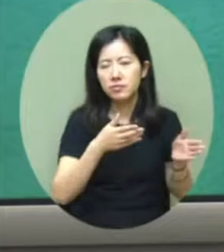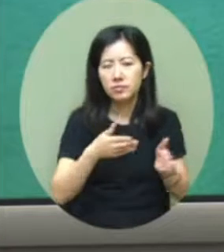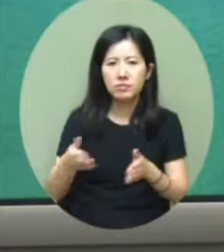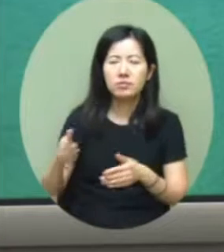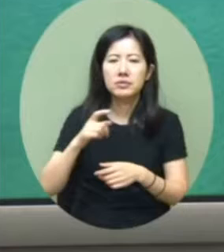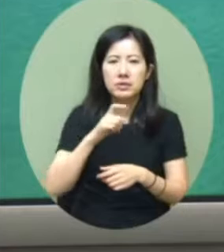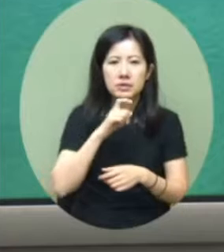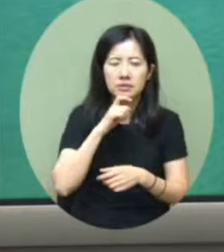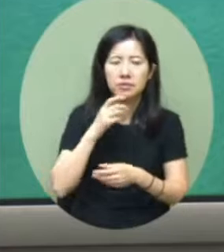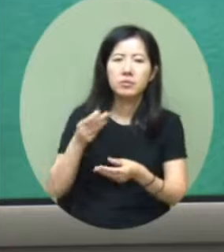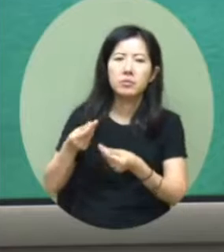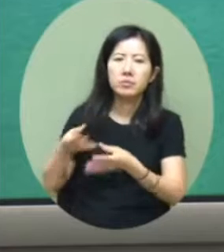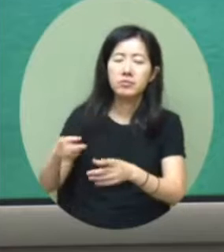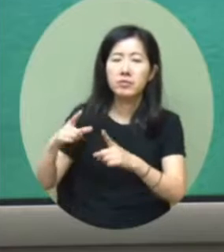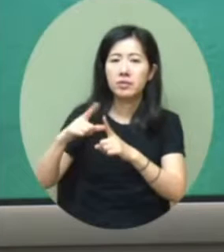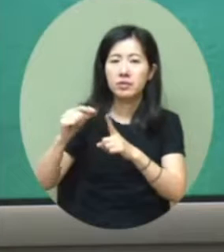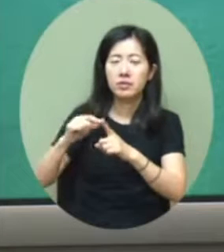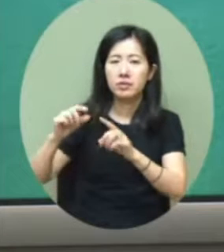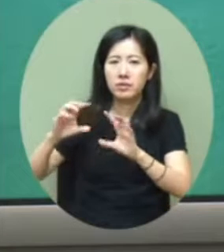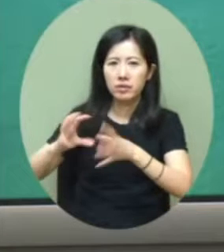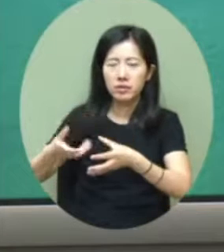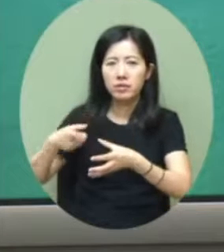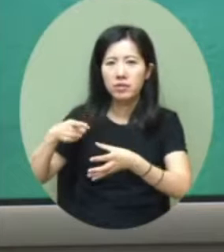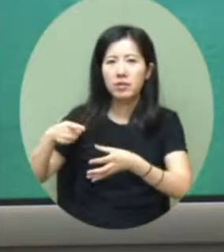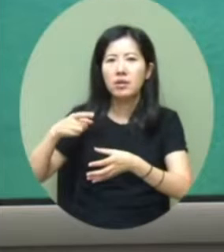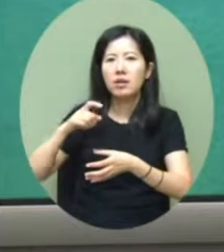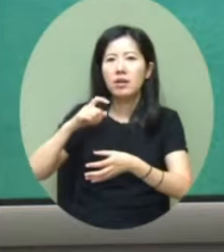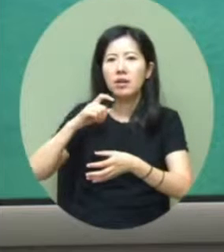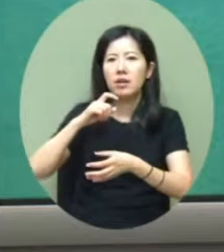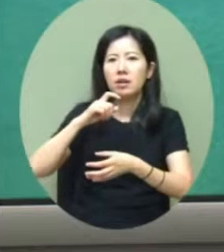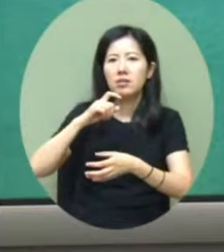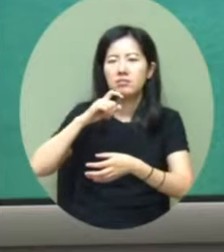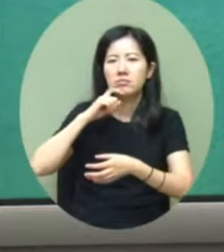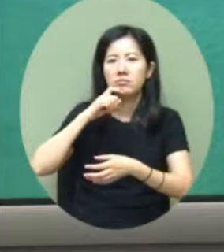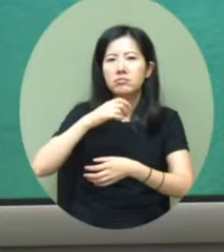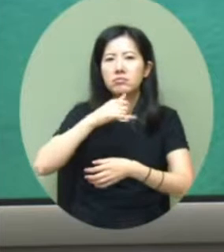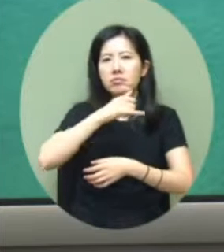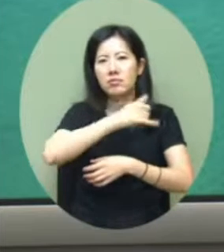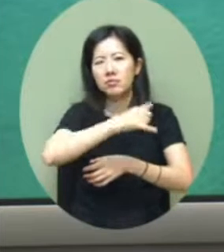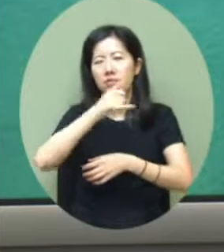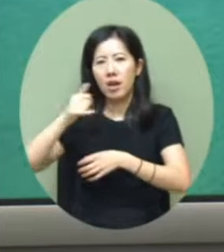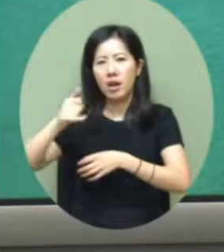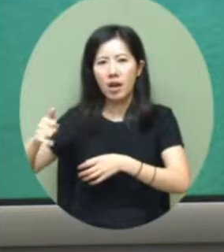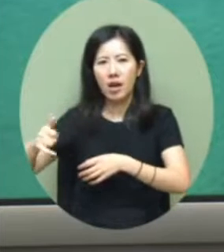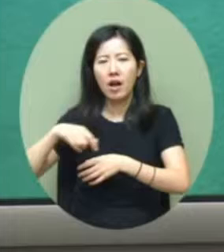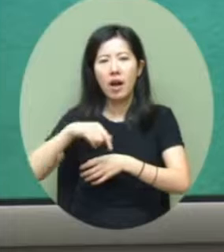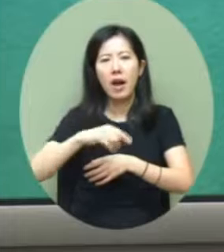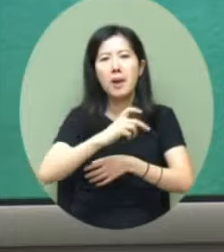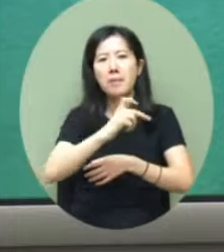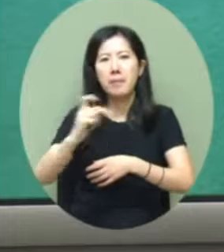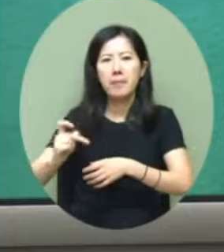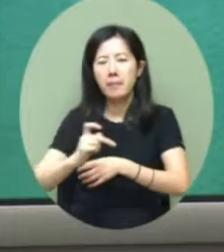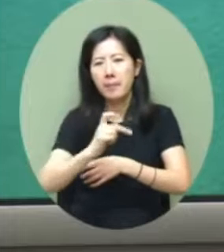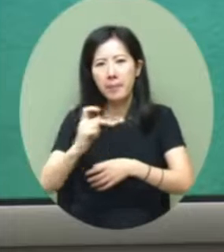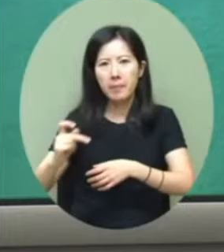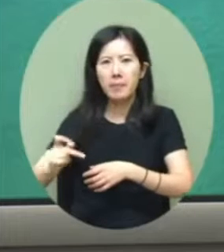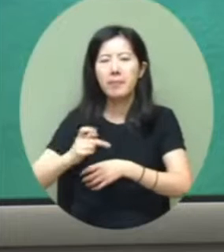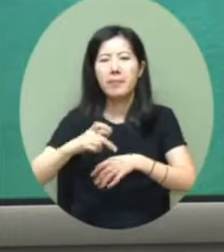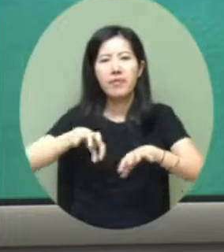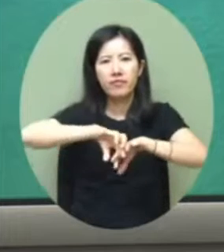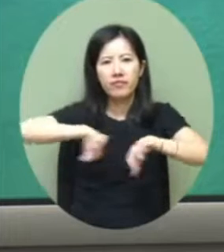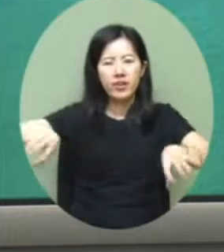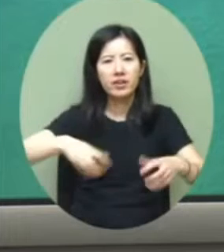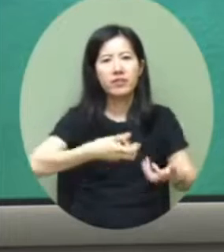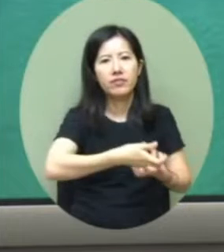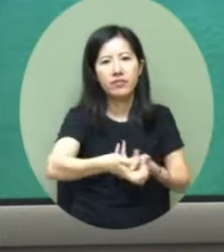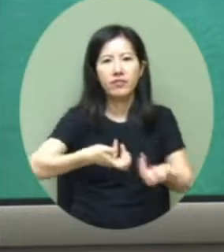districts. And of course, we want the experiences of the visitors, that of course